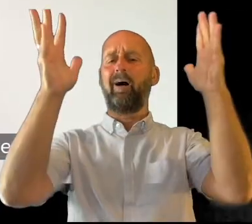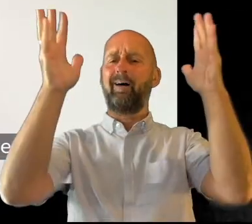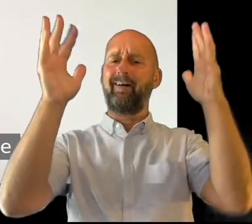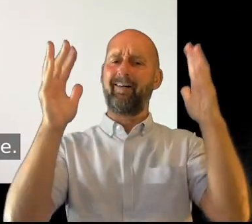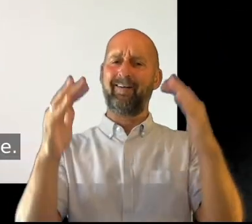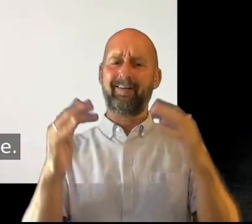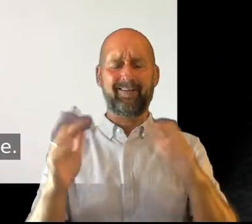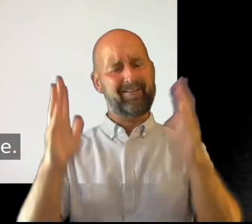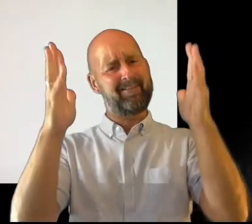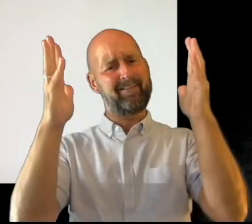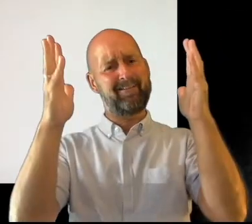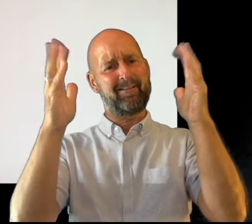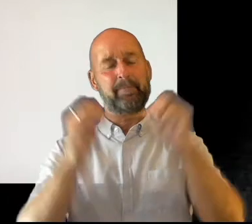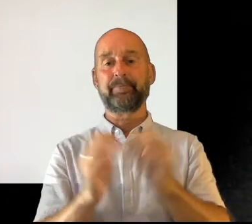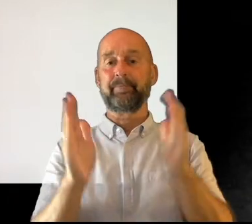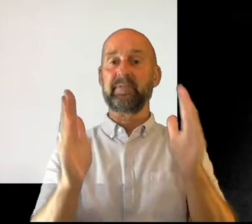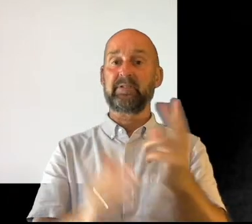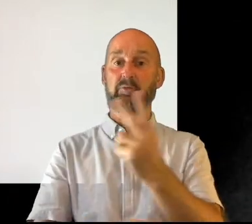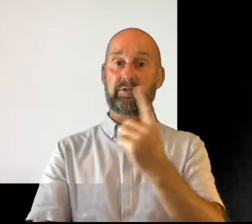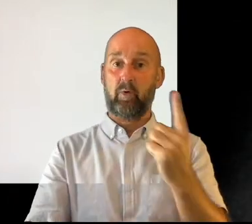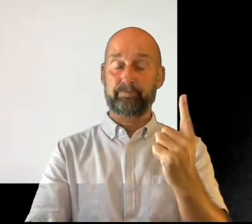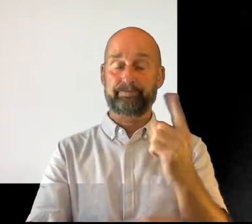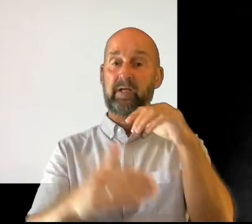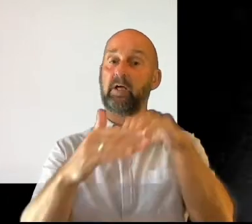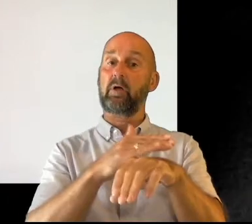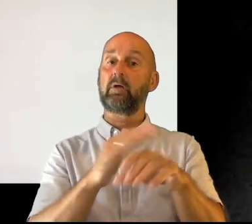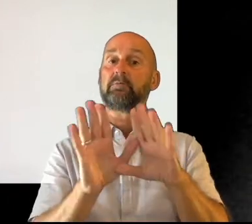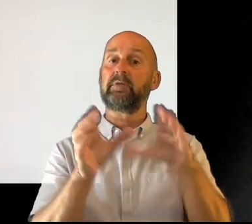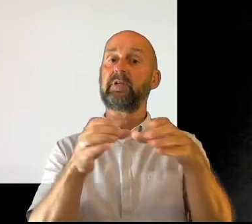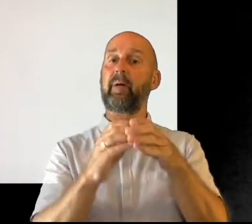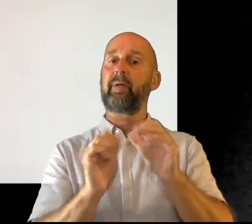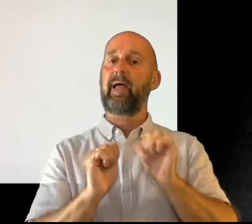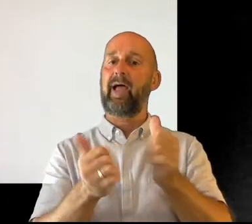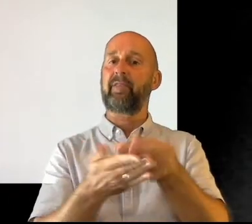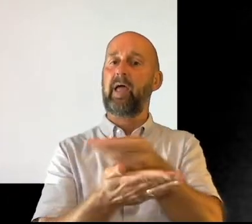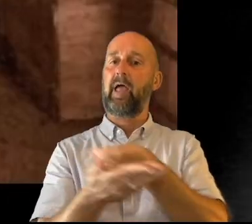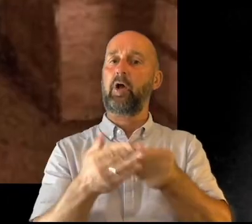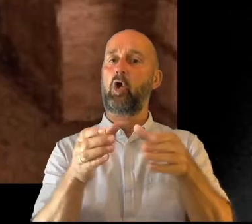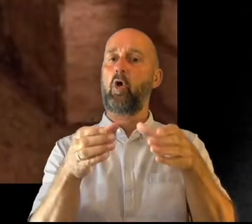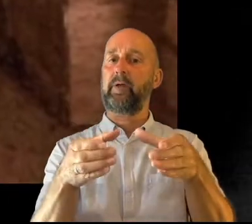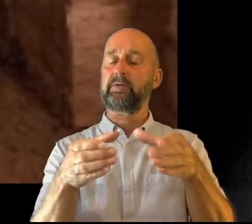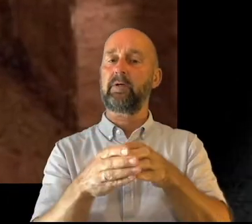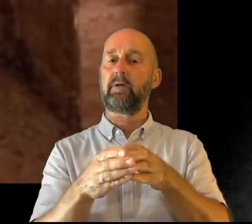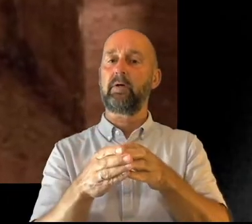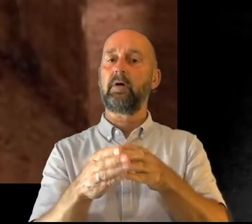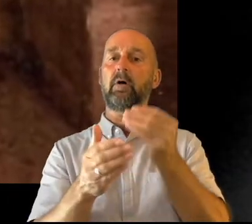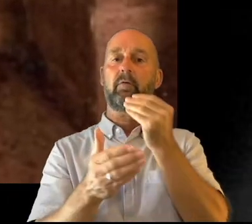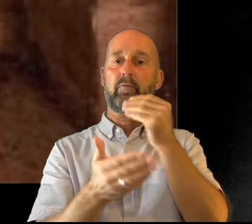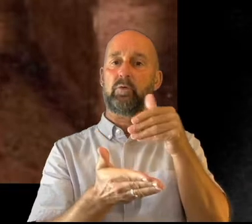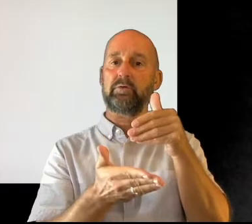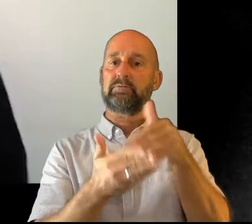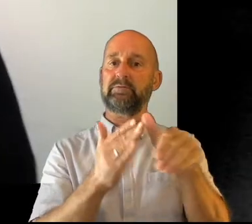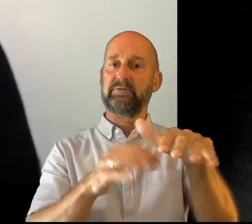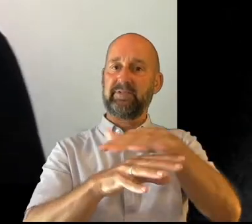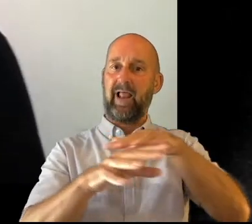audience. Scene 21, internal, Department of Health and Economics, food cellar,